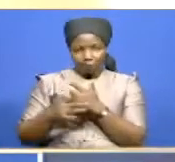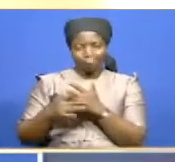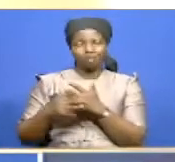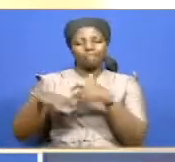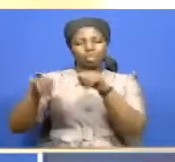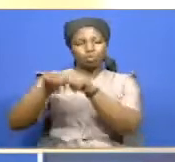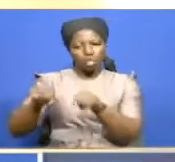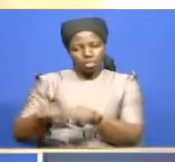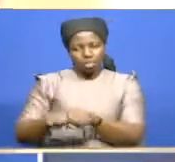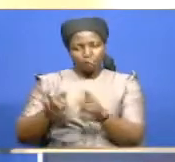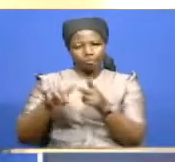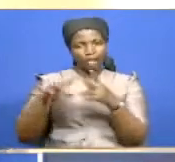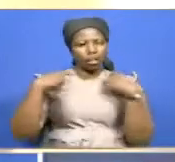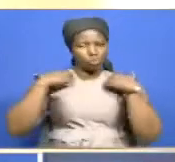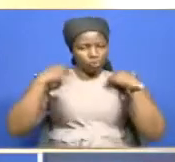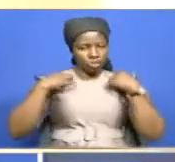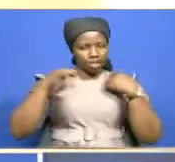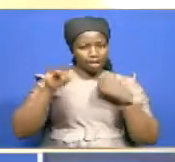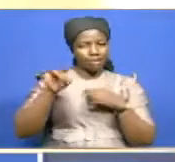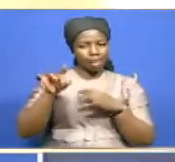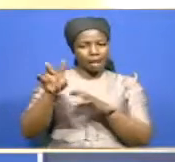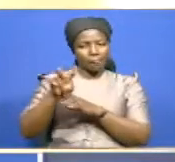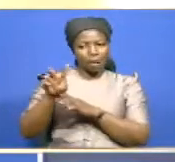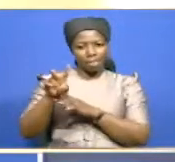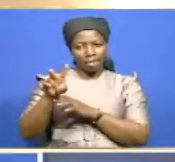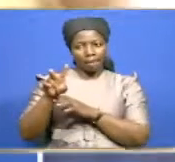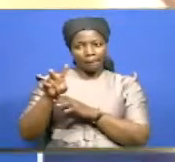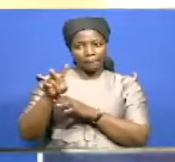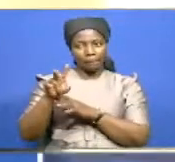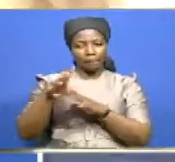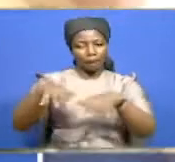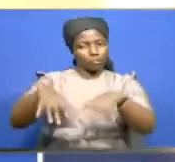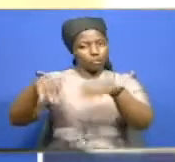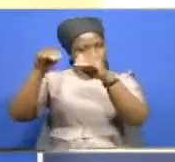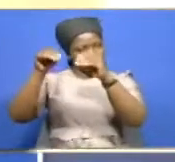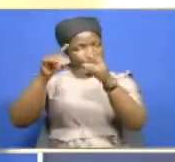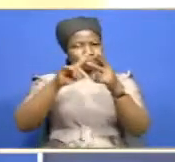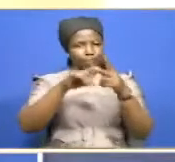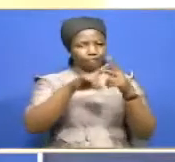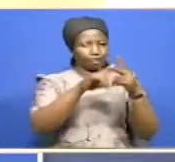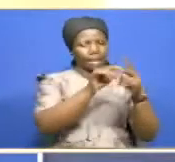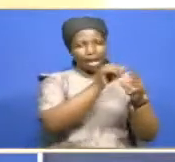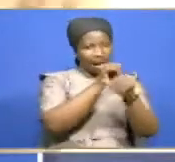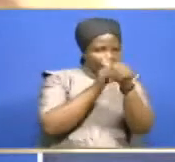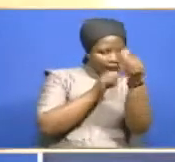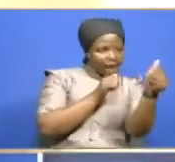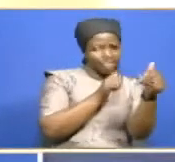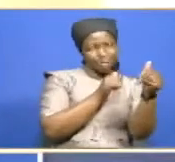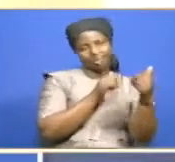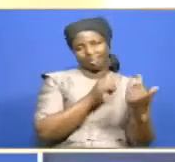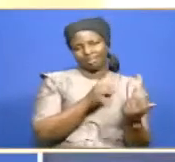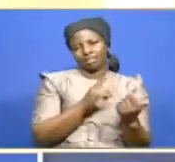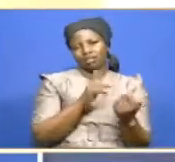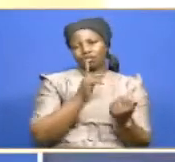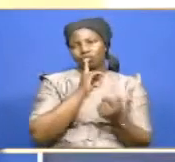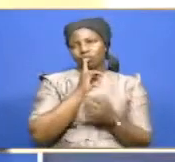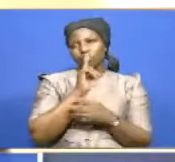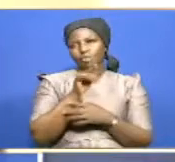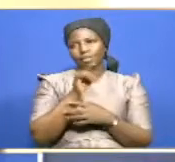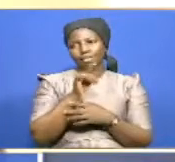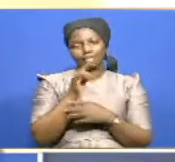and clothing. And this is both mitumba and other sources. So basically, it's a consolidated